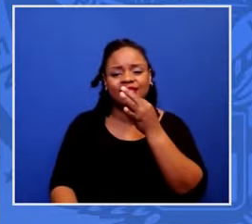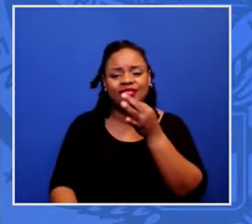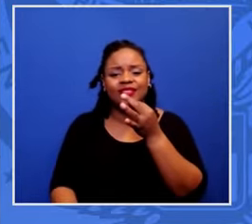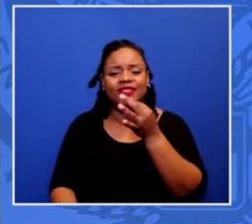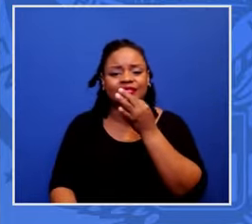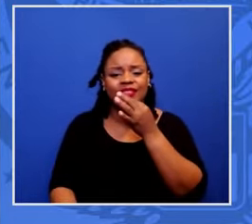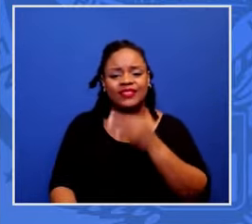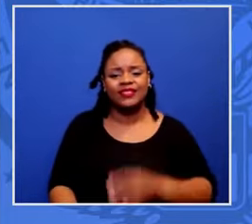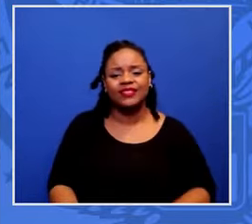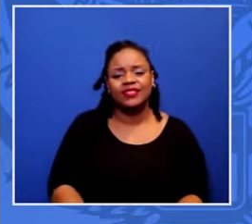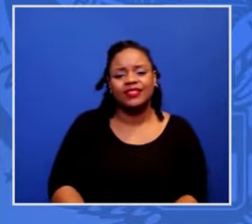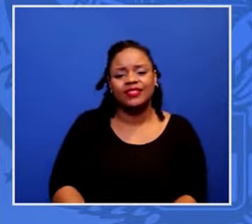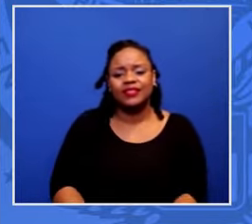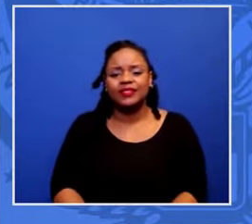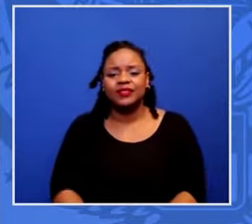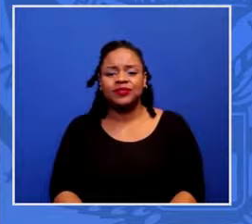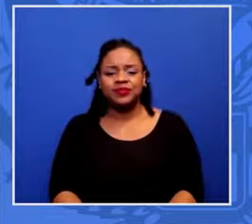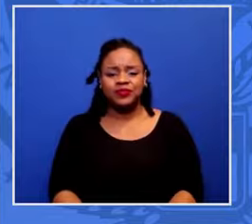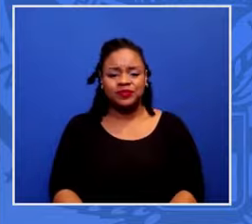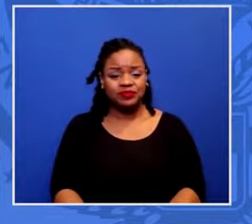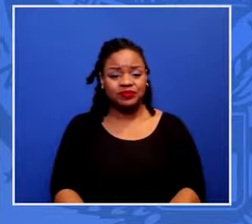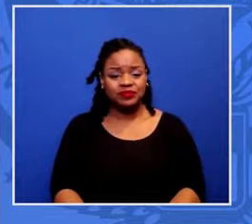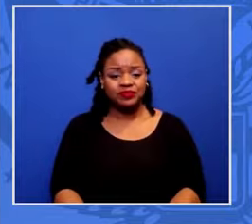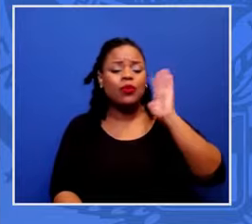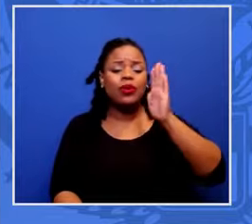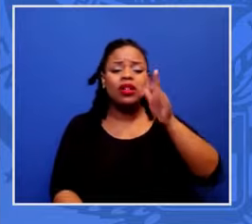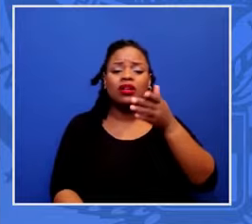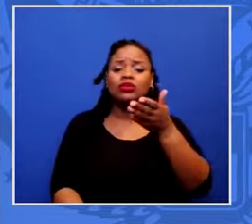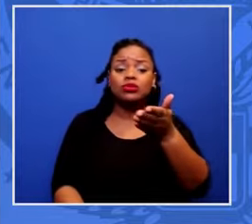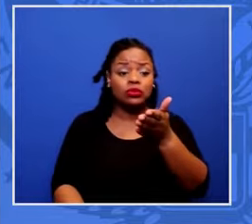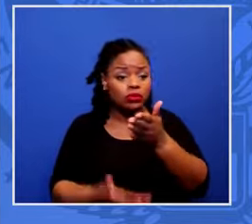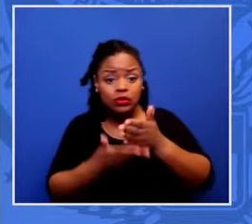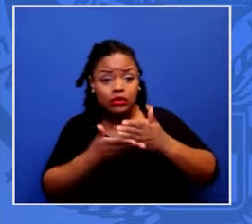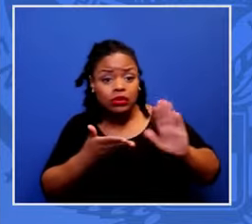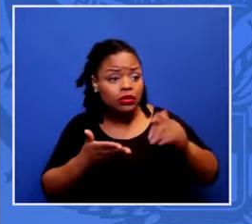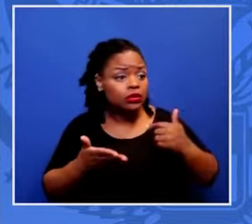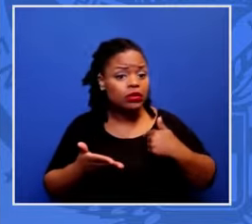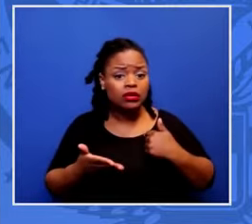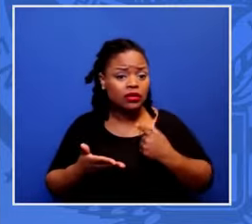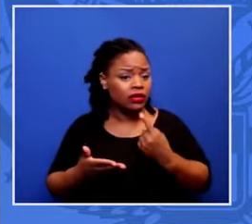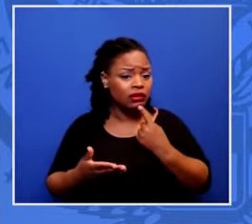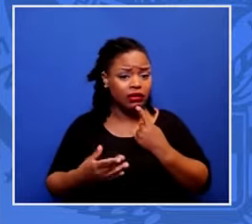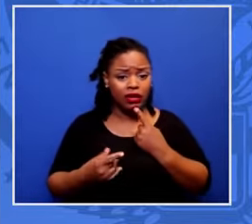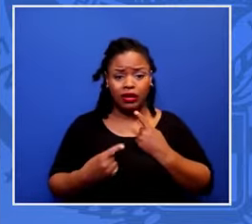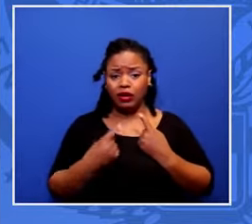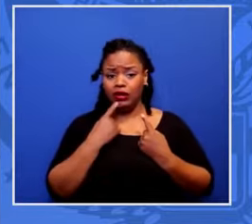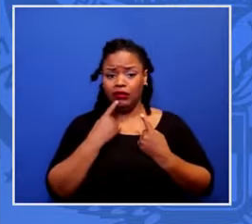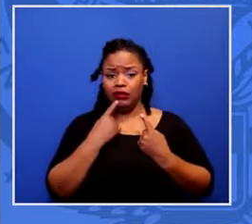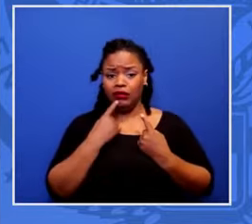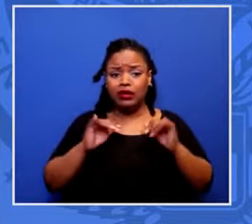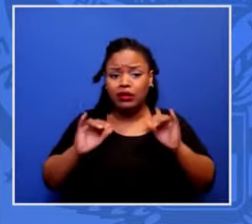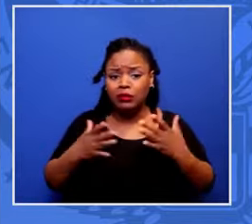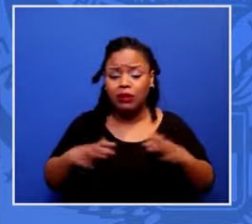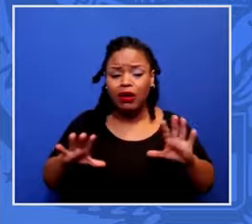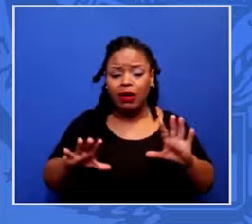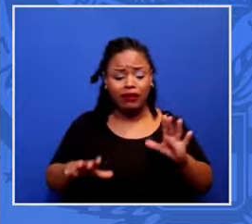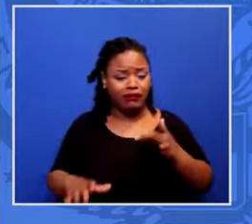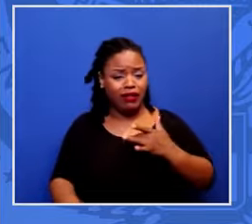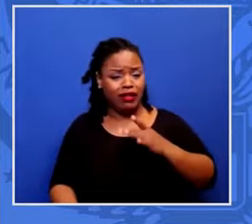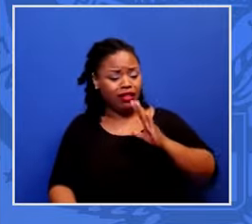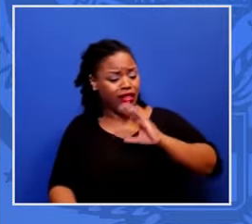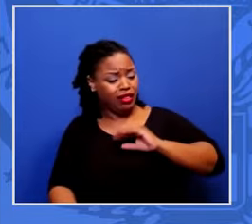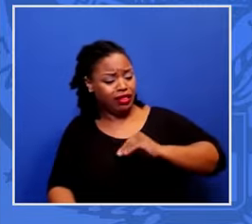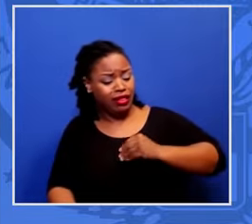I know you've been kicked out, slept on, let down, faith gone, waited for